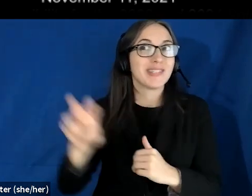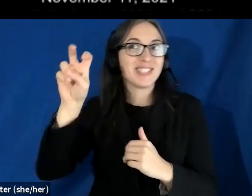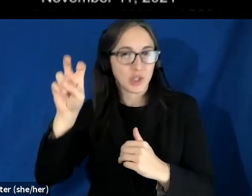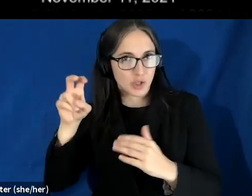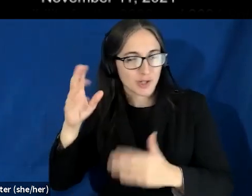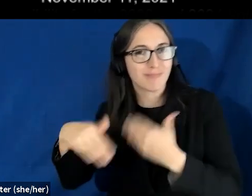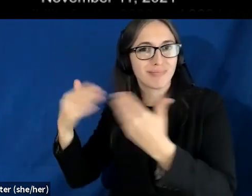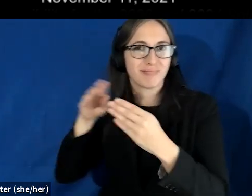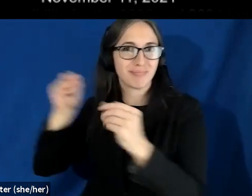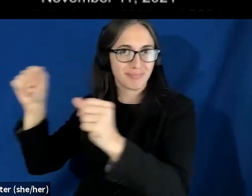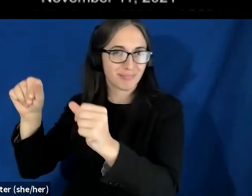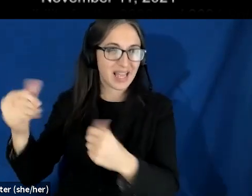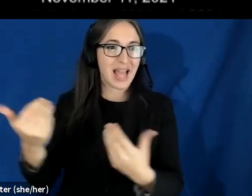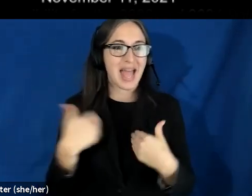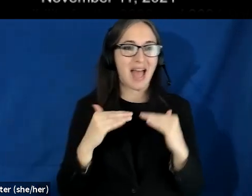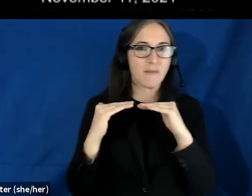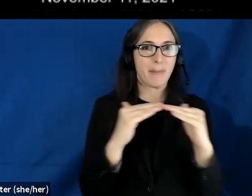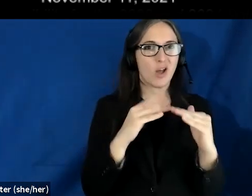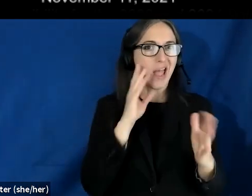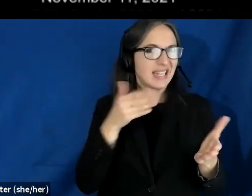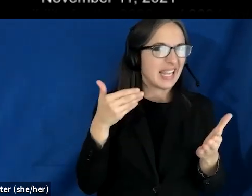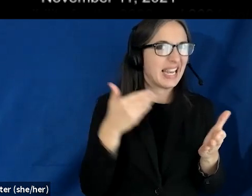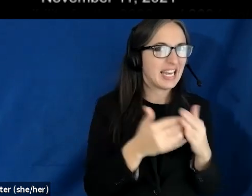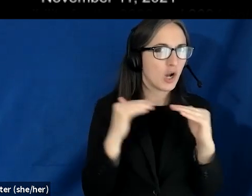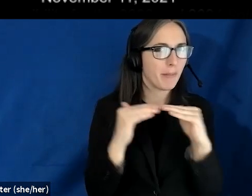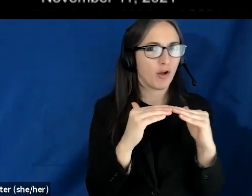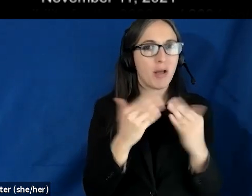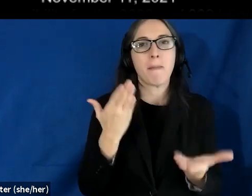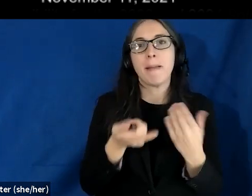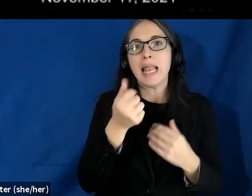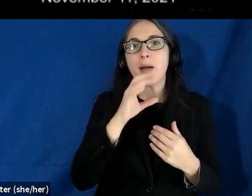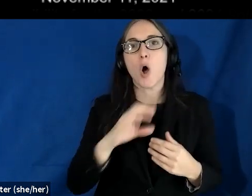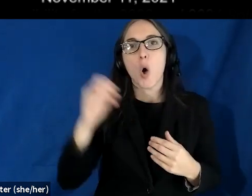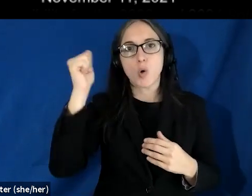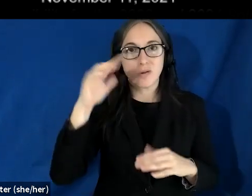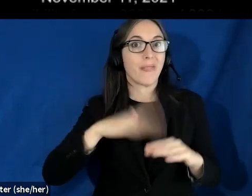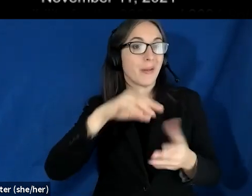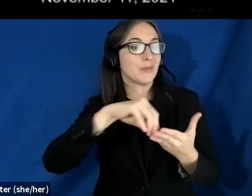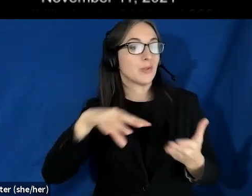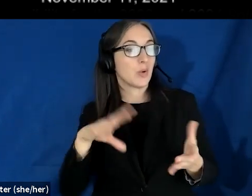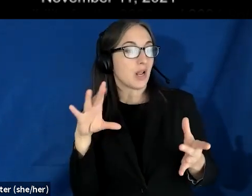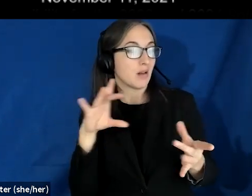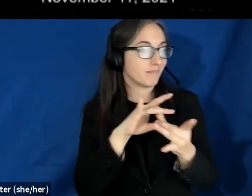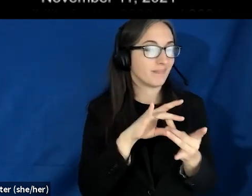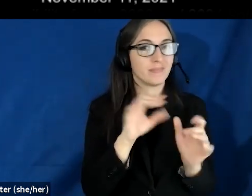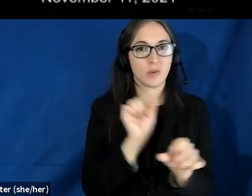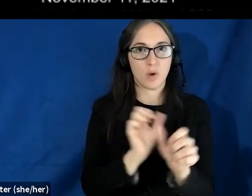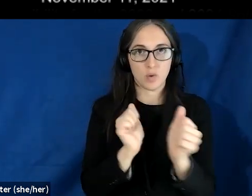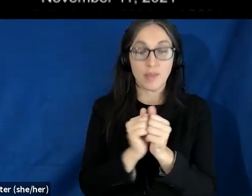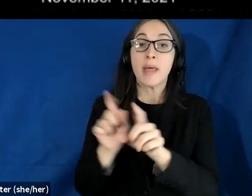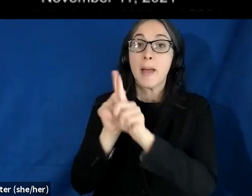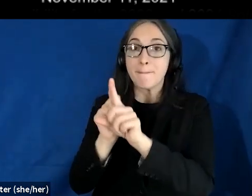and near peers. Those are just a little bit older than a student we're working with, mentors and allies that we work with,